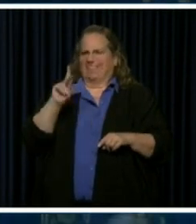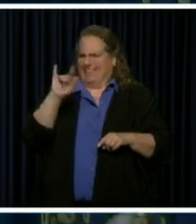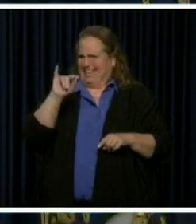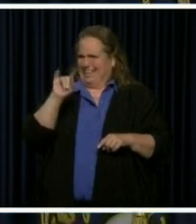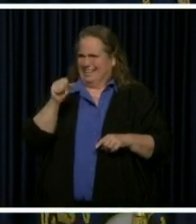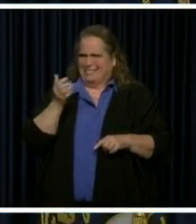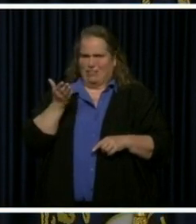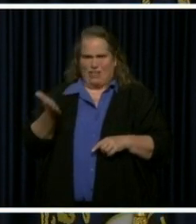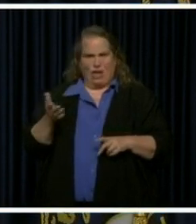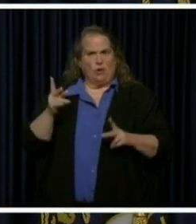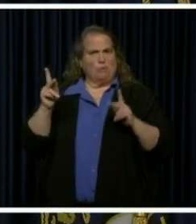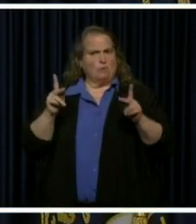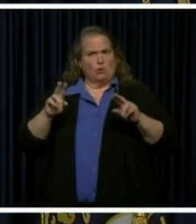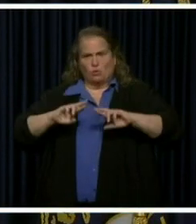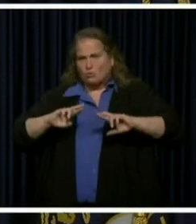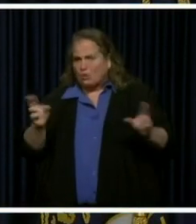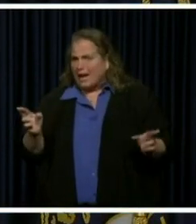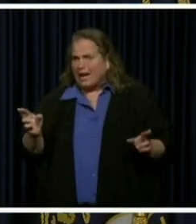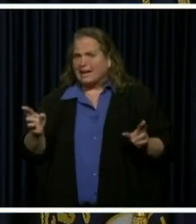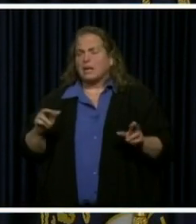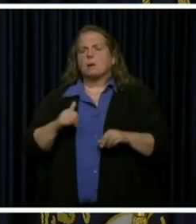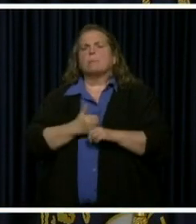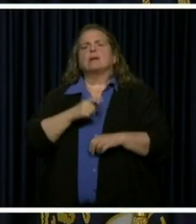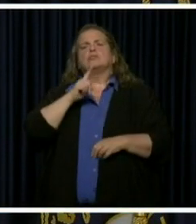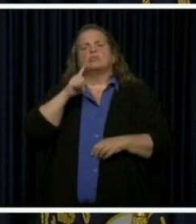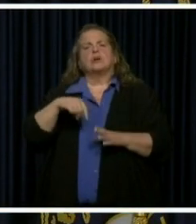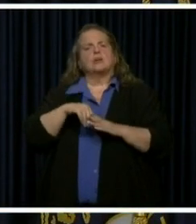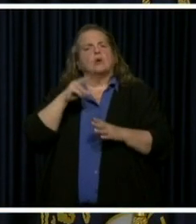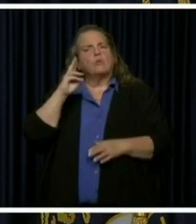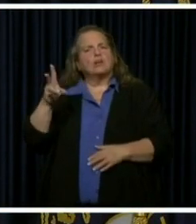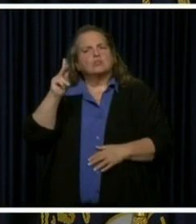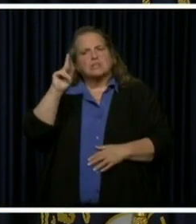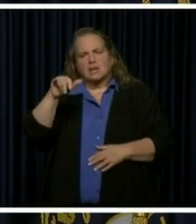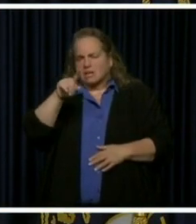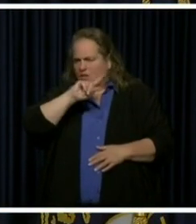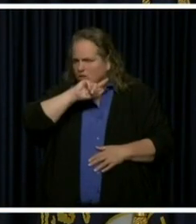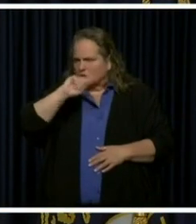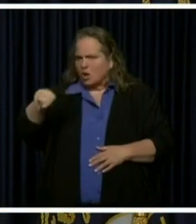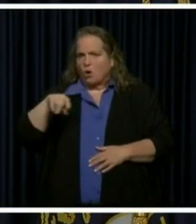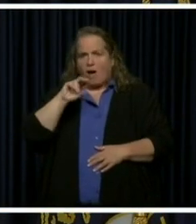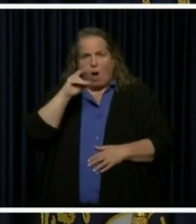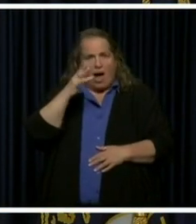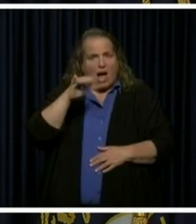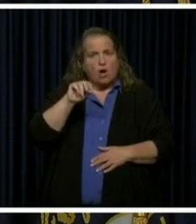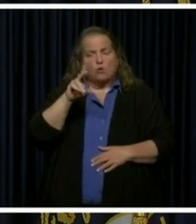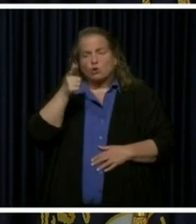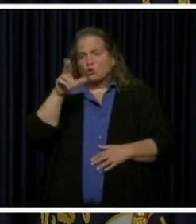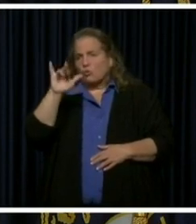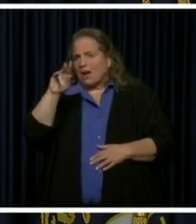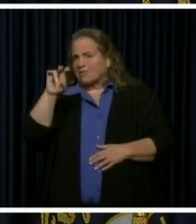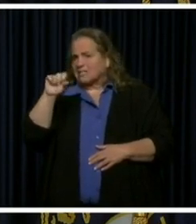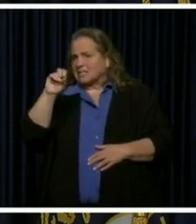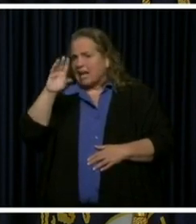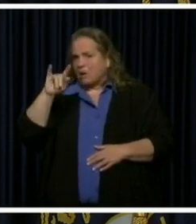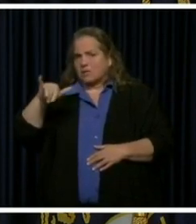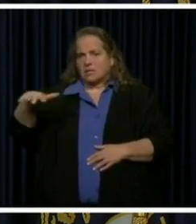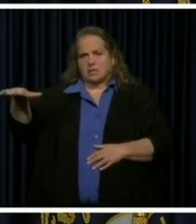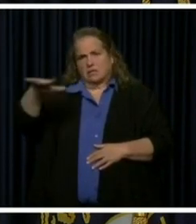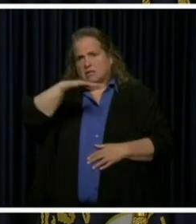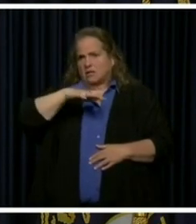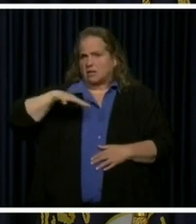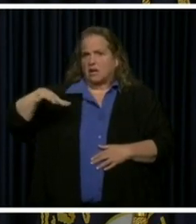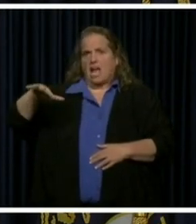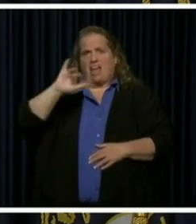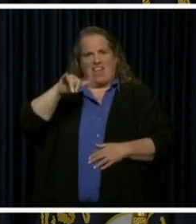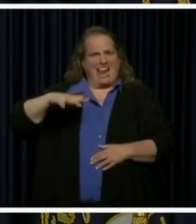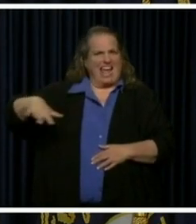there. The people are ready. So let's make sure in western Kentucky, in either the Ohio County or the Graves County area, we get